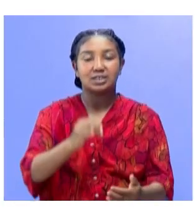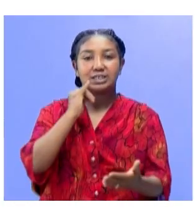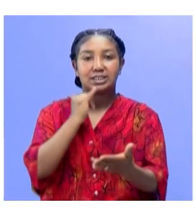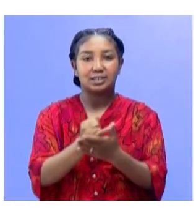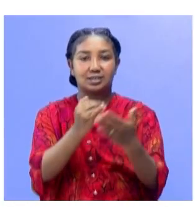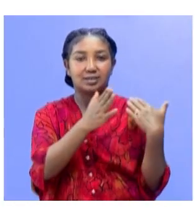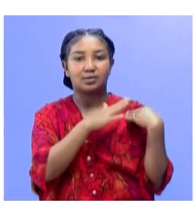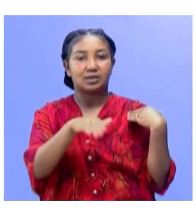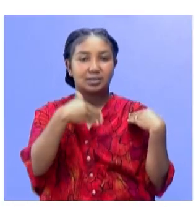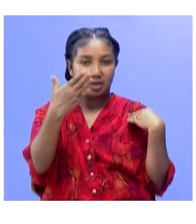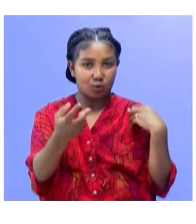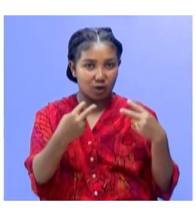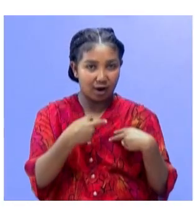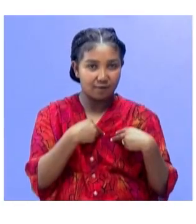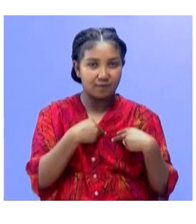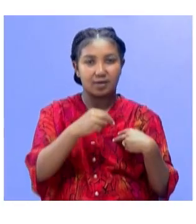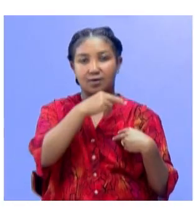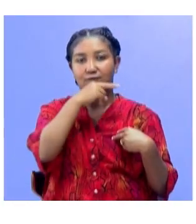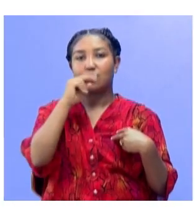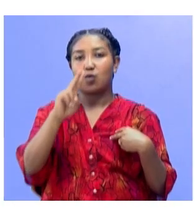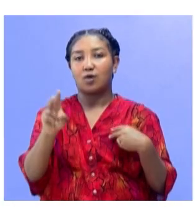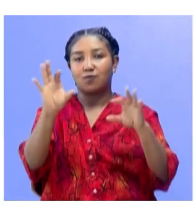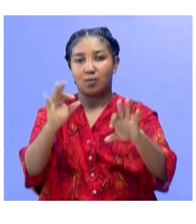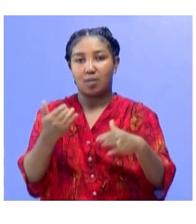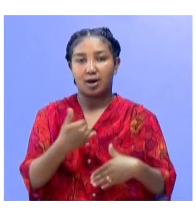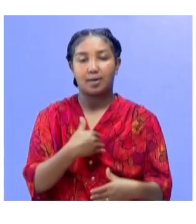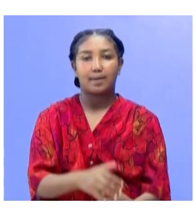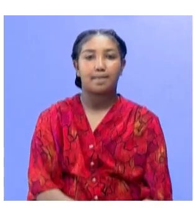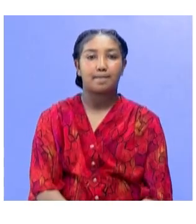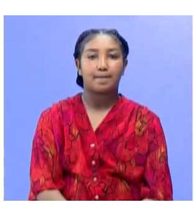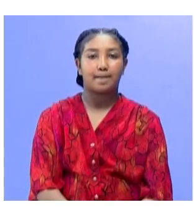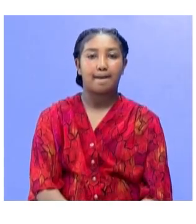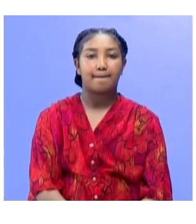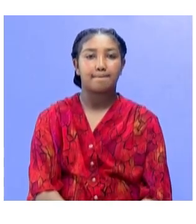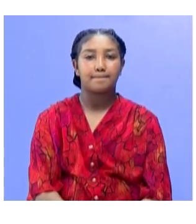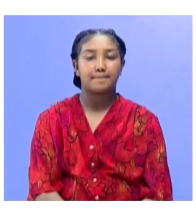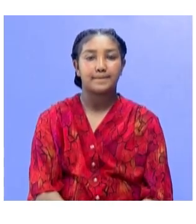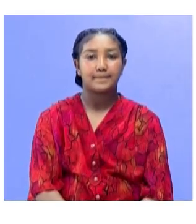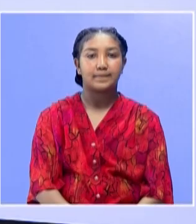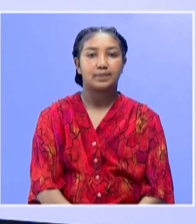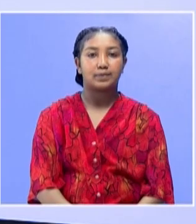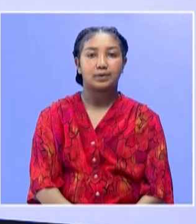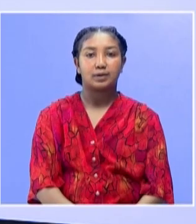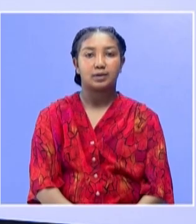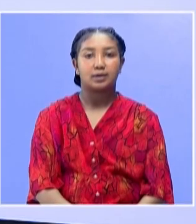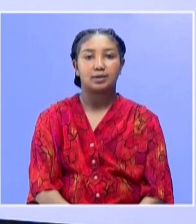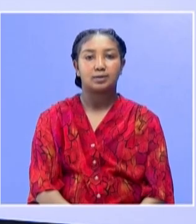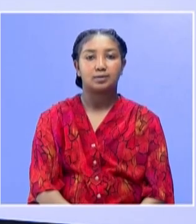subject. Then we have the verb 1 form. Simple present. Yeah? Okay, let's come